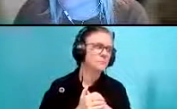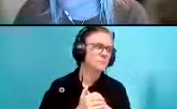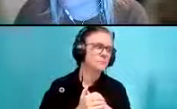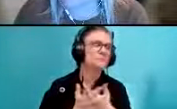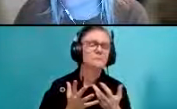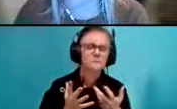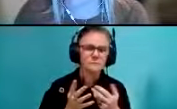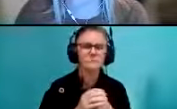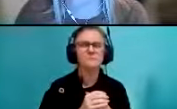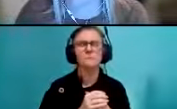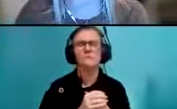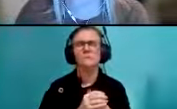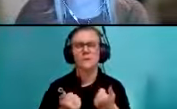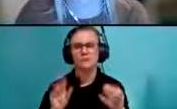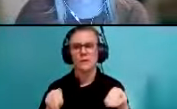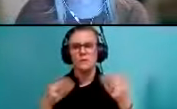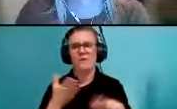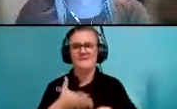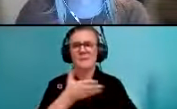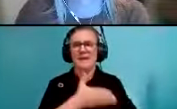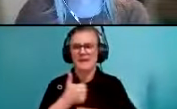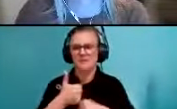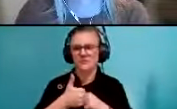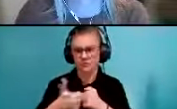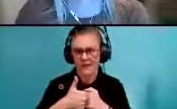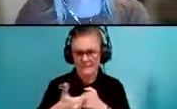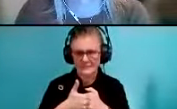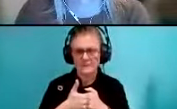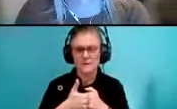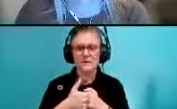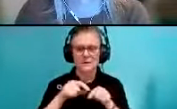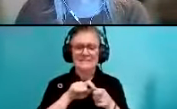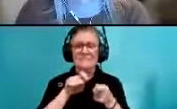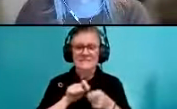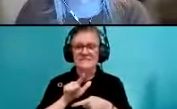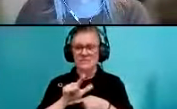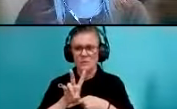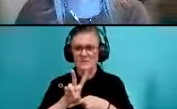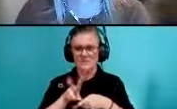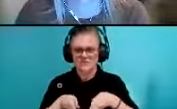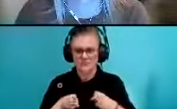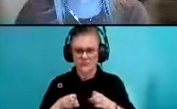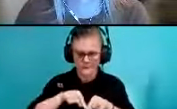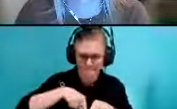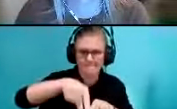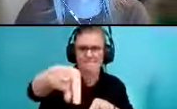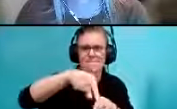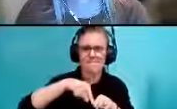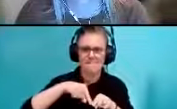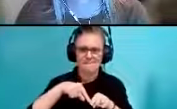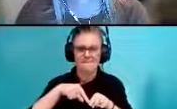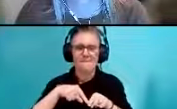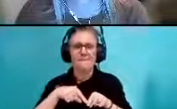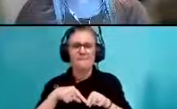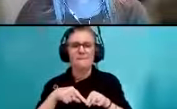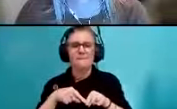know, we're trying to provide some enhanced transit along this 27th Street corridor. So